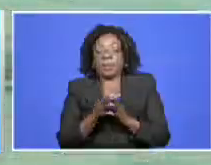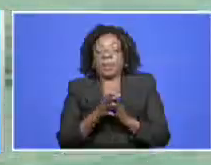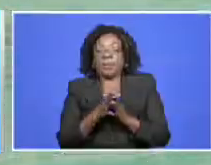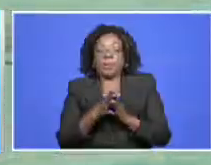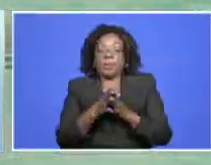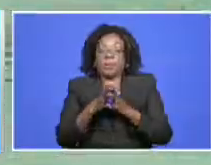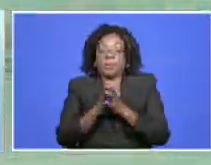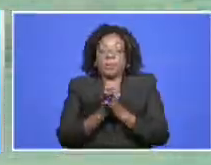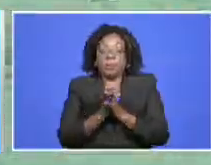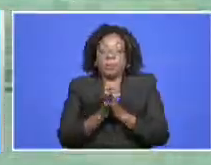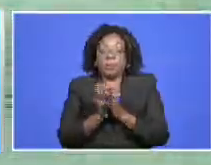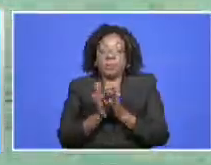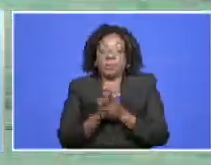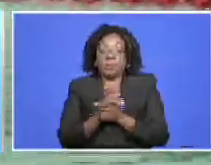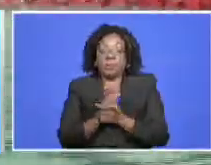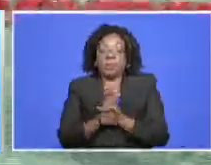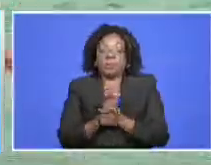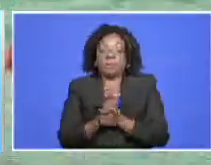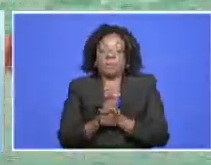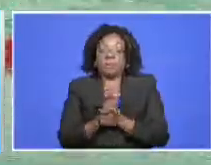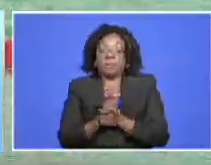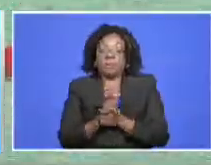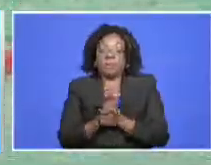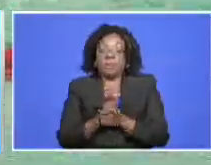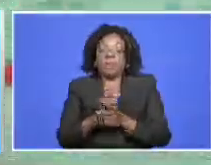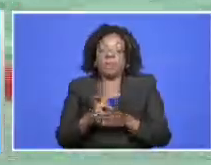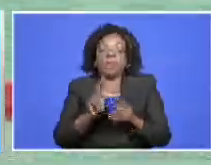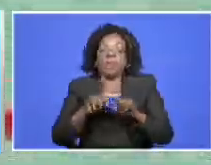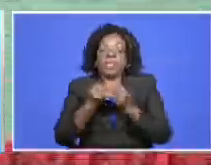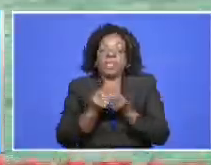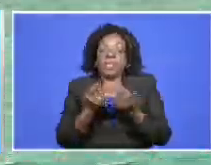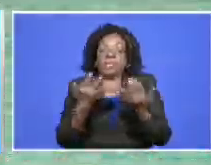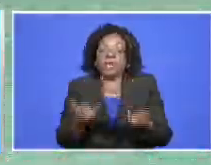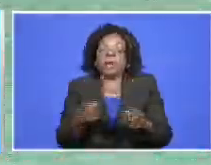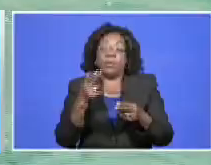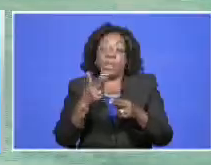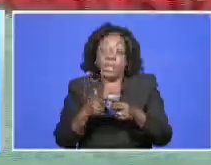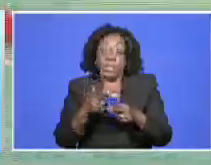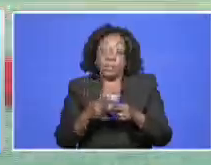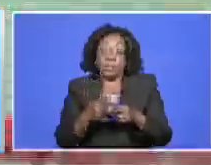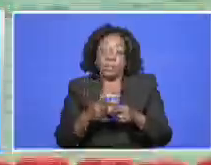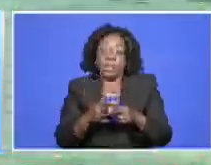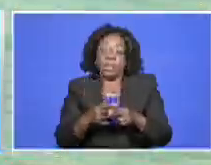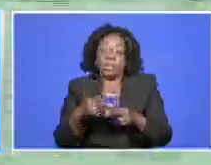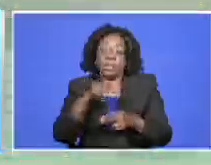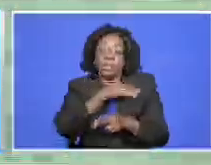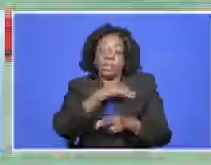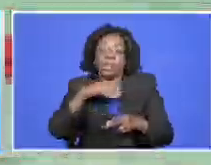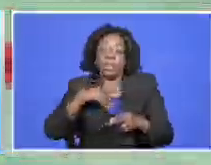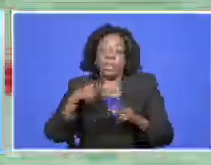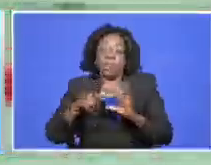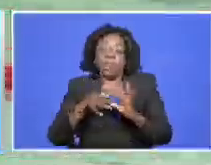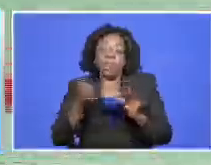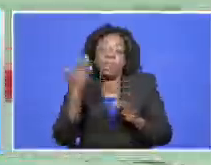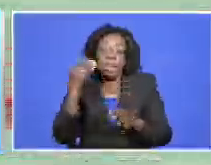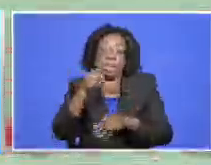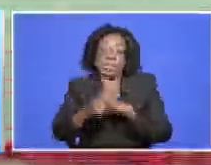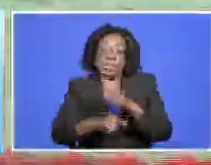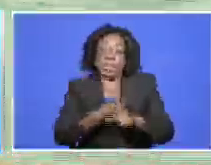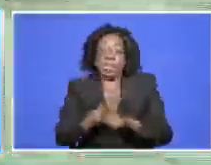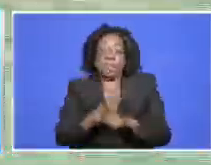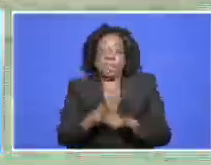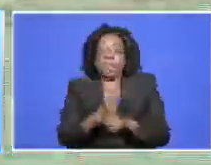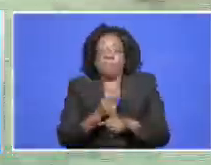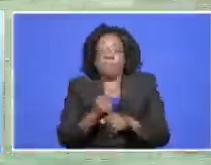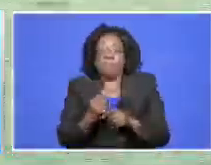and Mark Anthony Thompson. With the team now officially named, we caught up with some of the medalists from 2019 on how they plan to continue